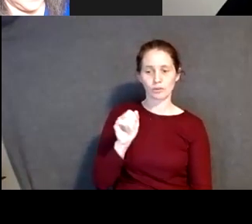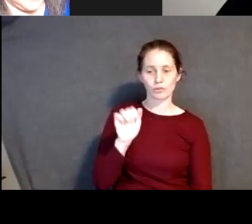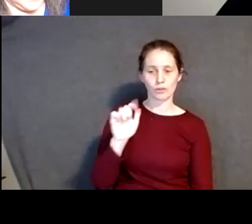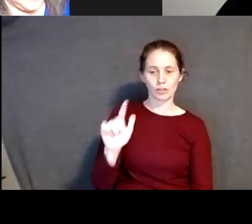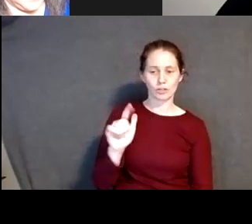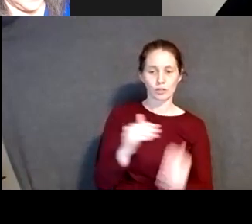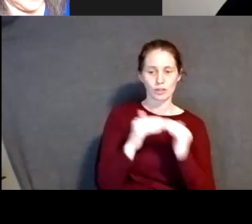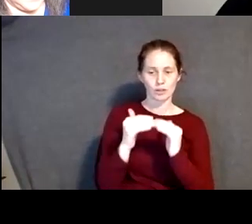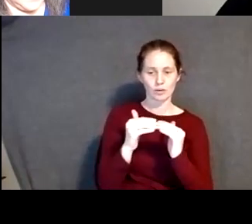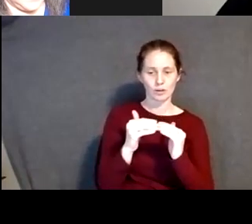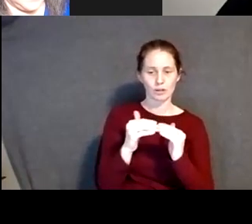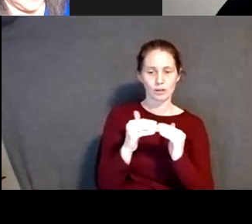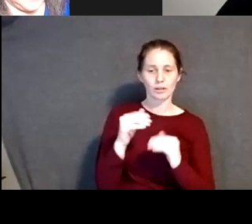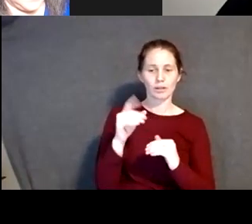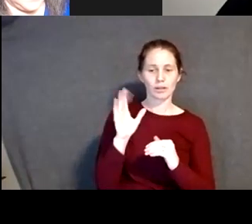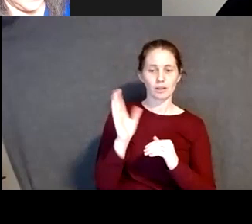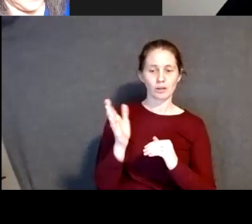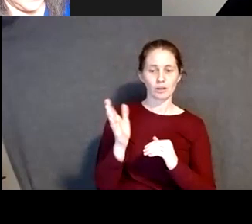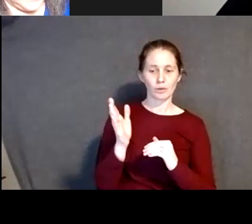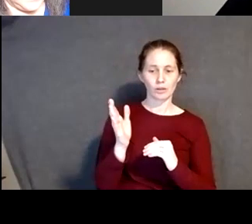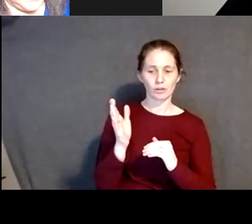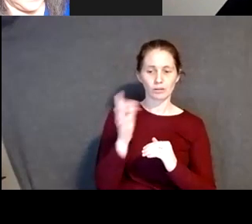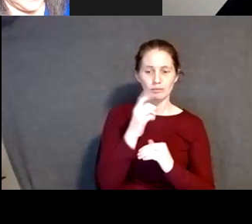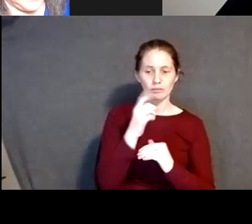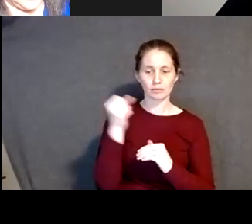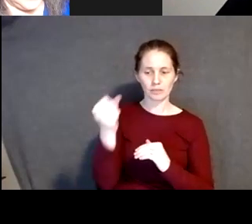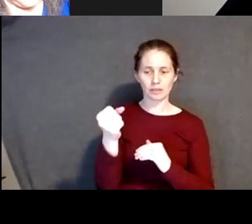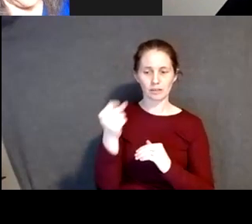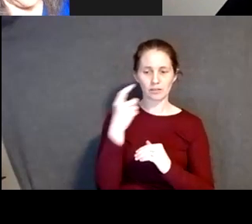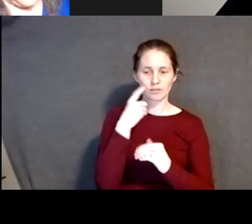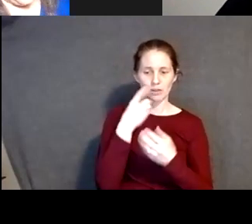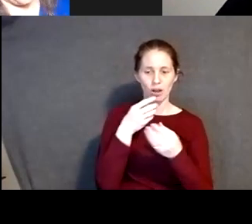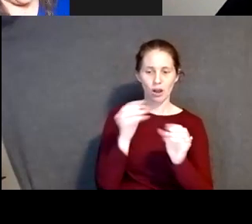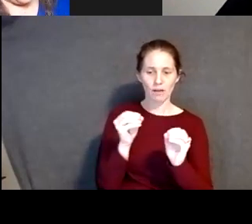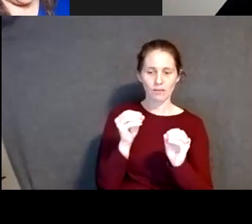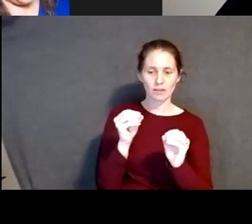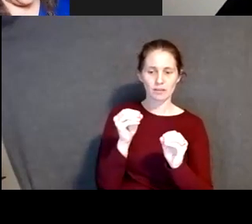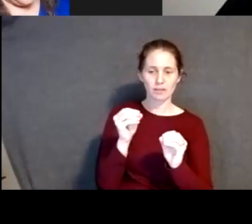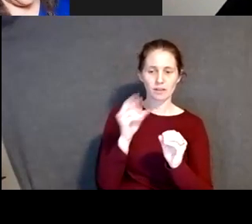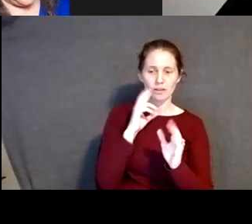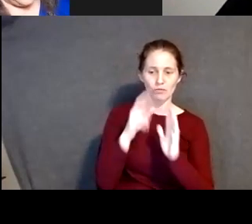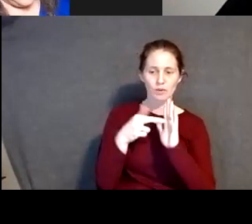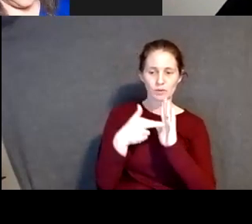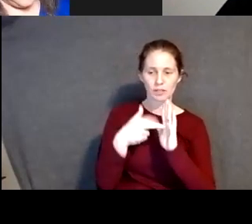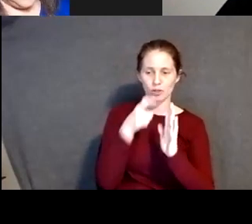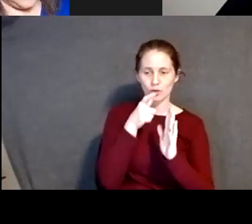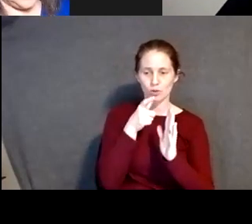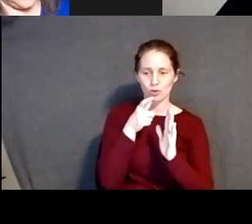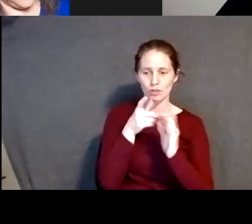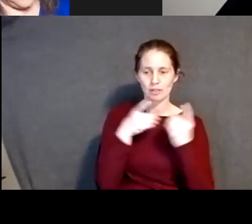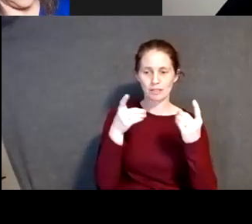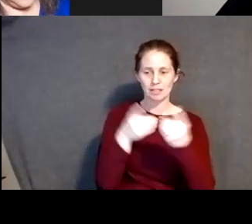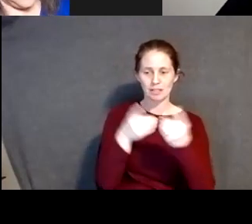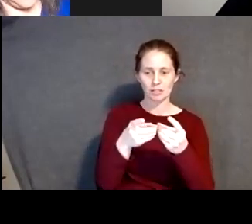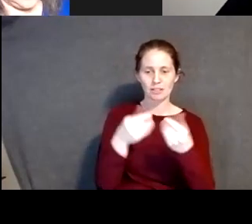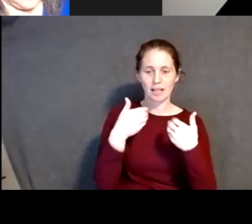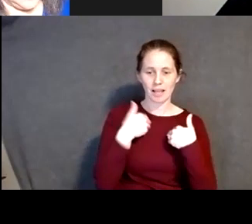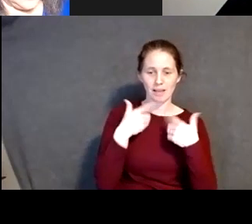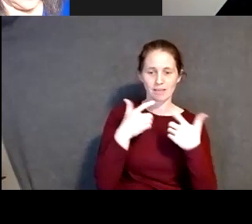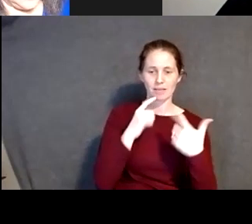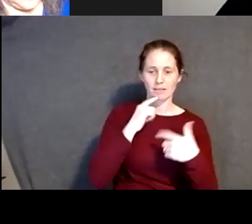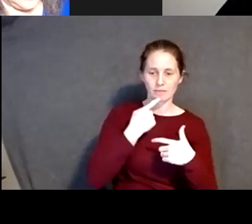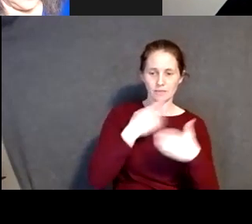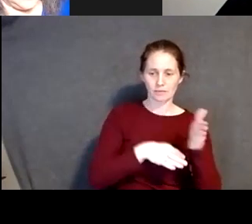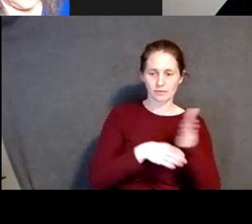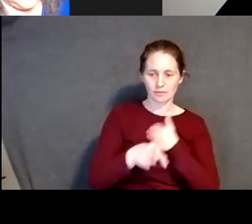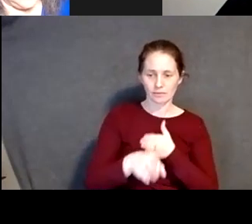Mr. Doas will serve in the seat reserved for a representative of the Office of the Member of the United States House of Representatives,